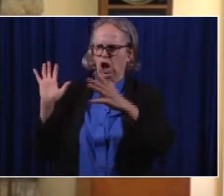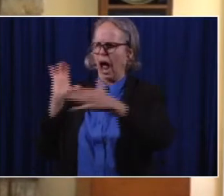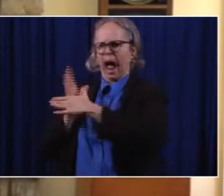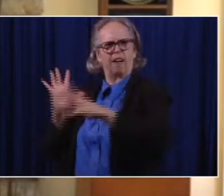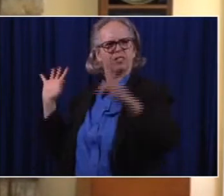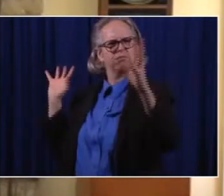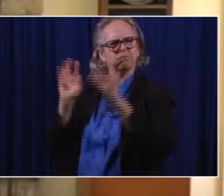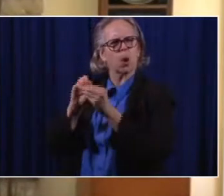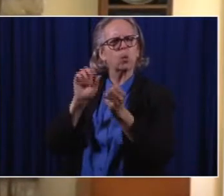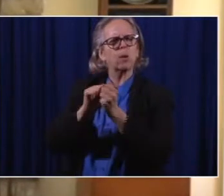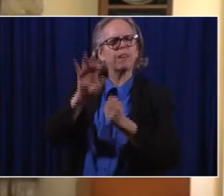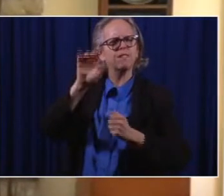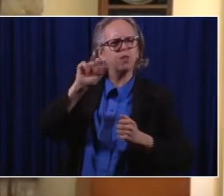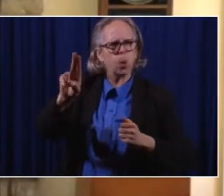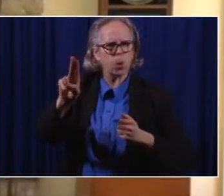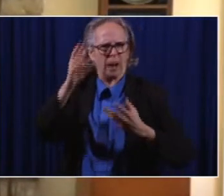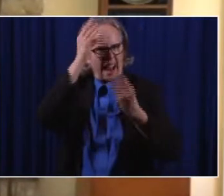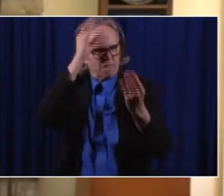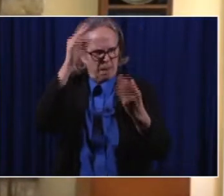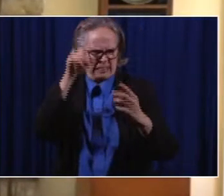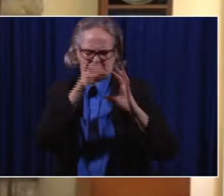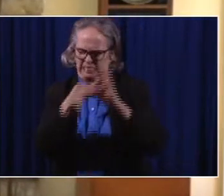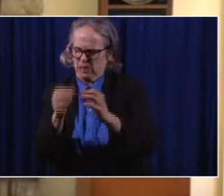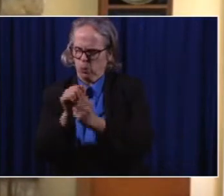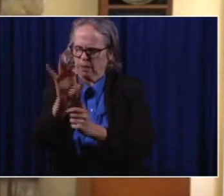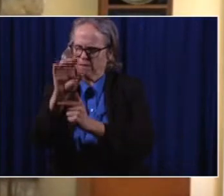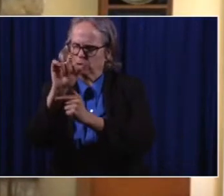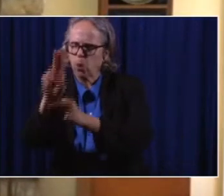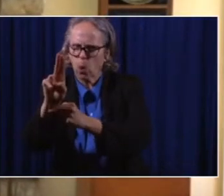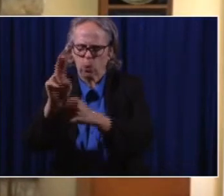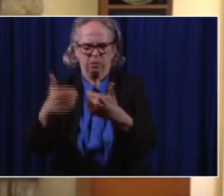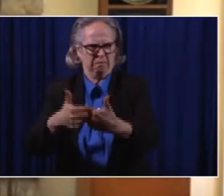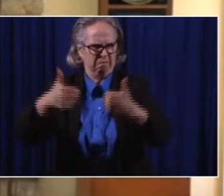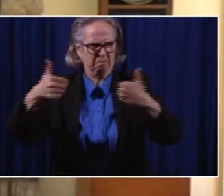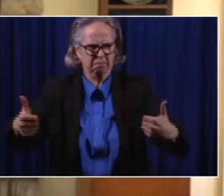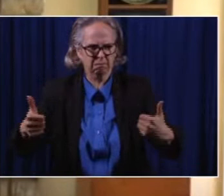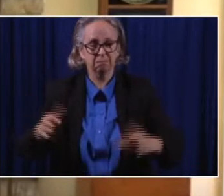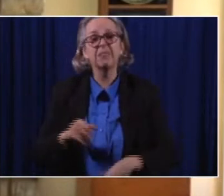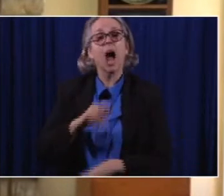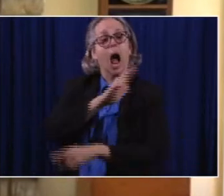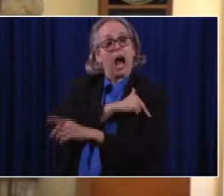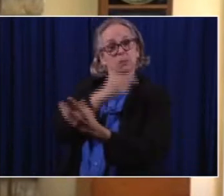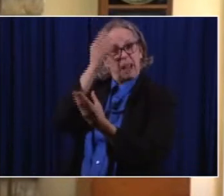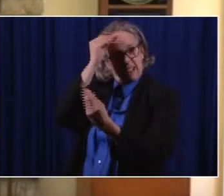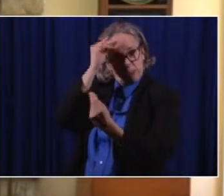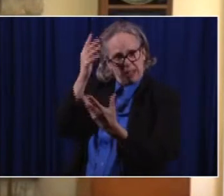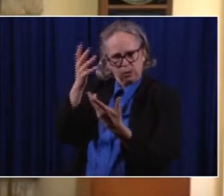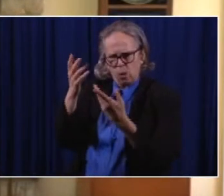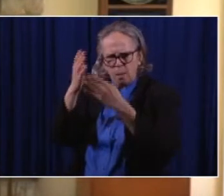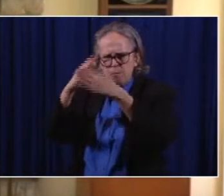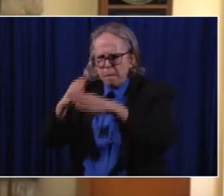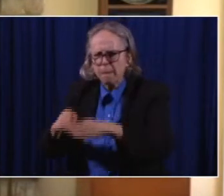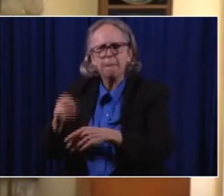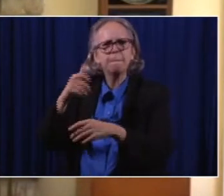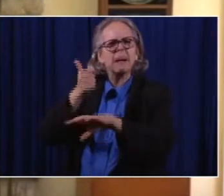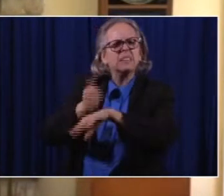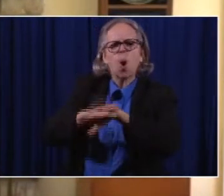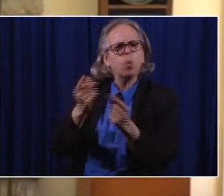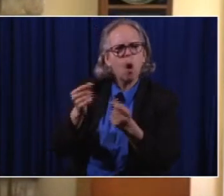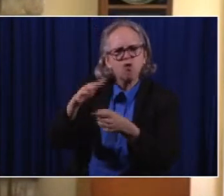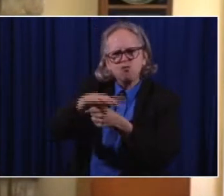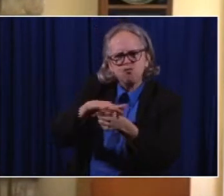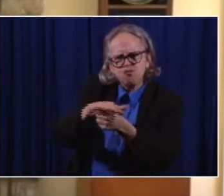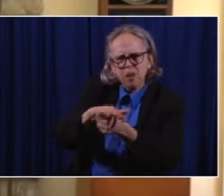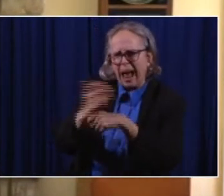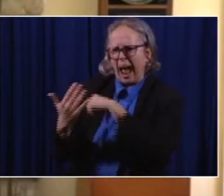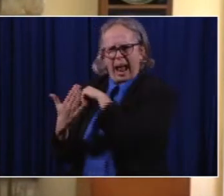Hospitalization data is broken down by region, county, date, sex, age, race. The data shows only positive